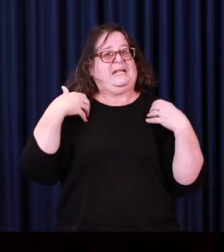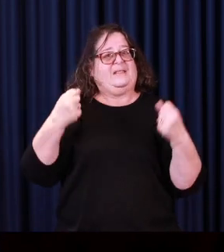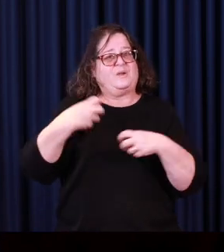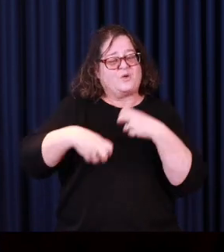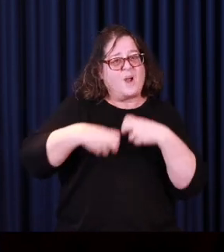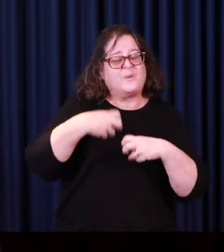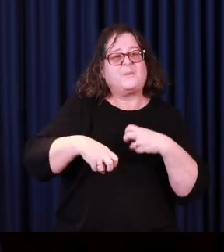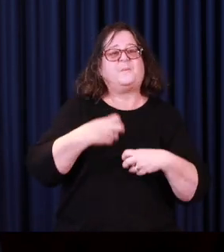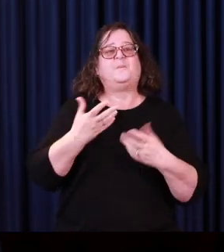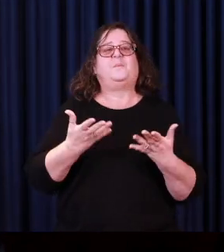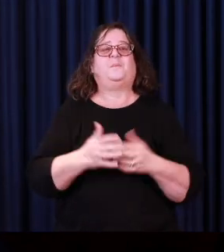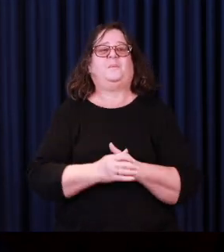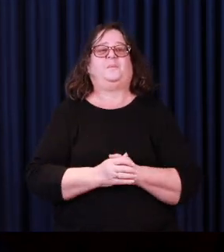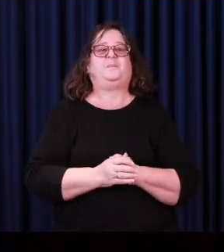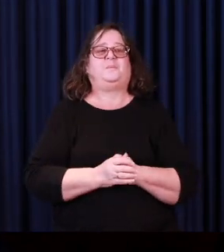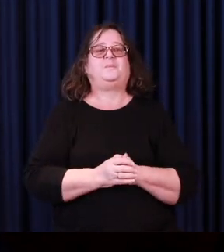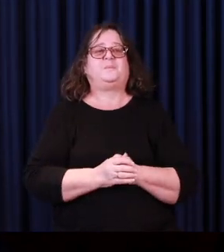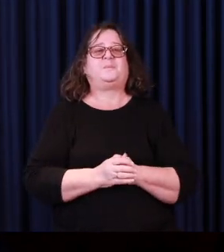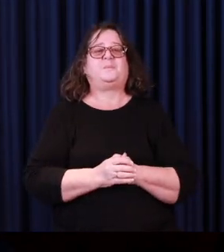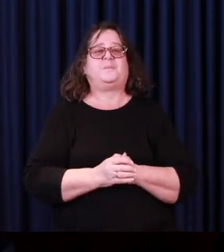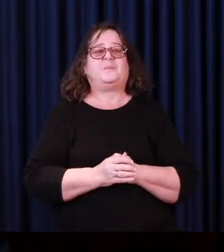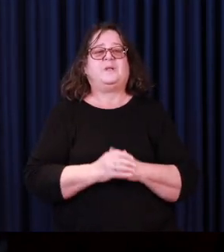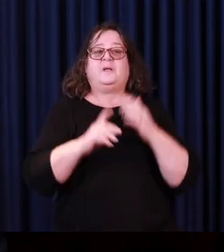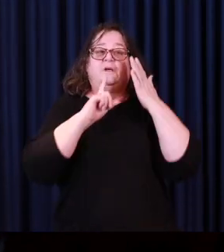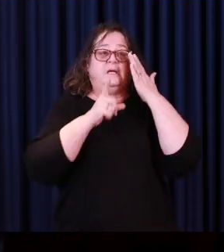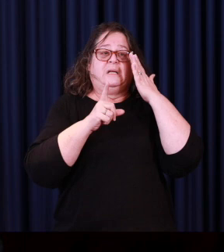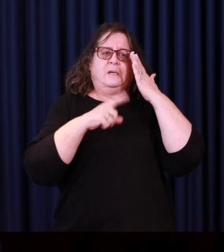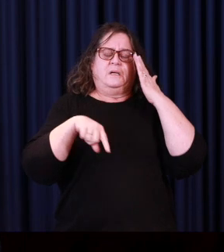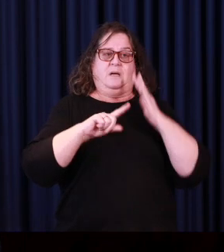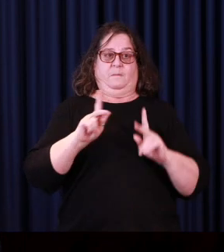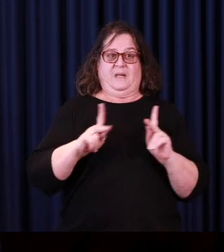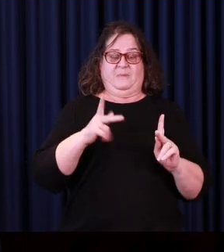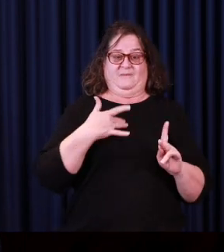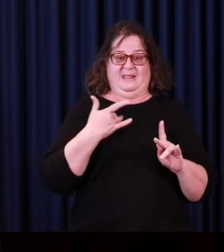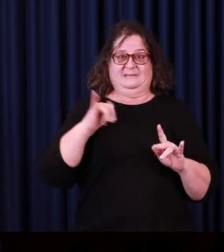issues, the sheer loneliness of isolation,